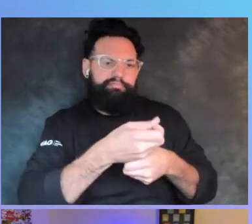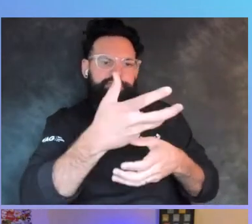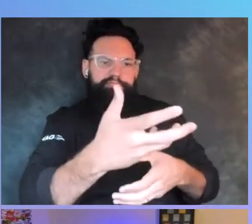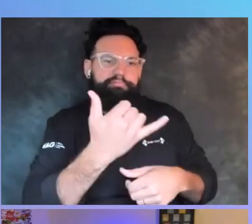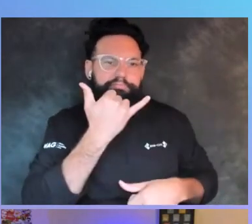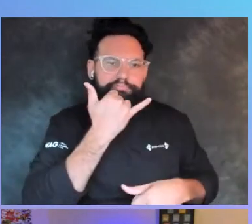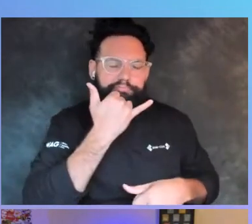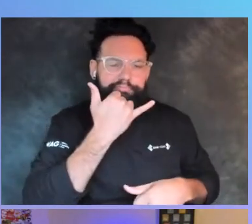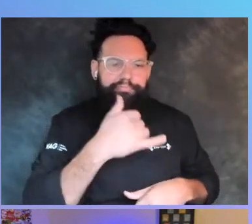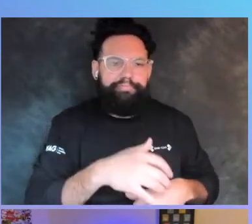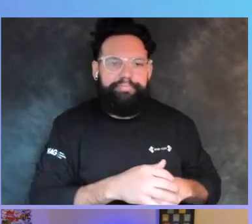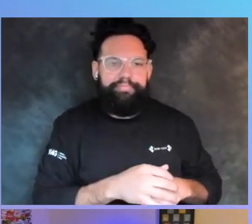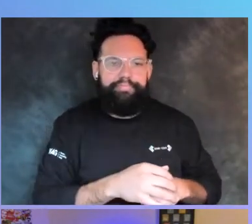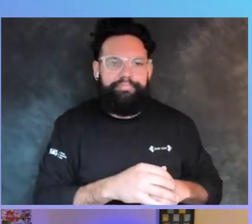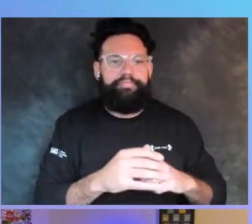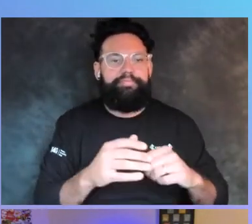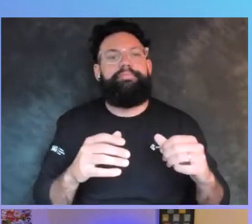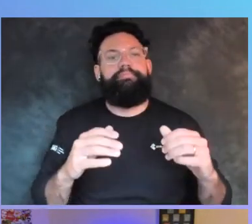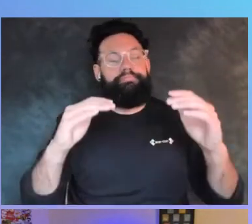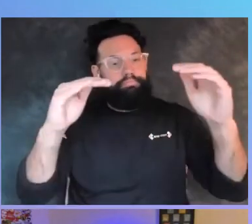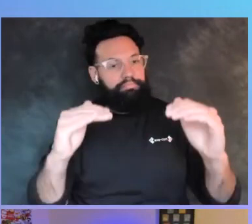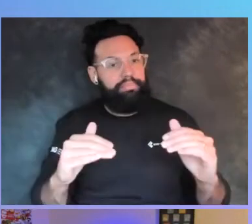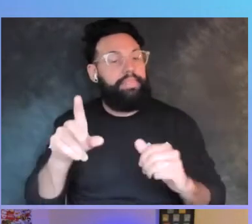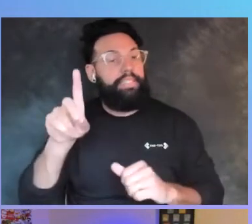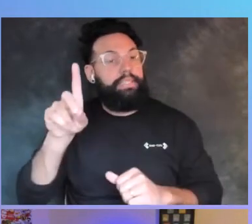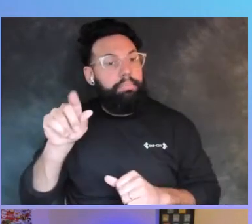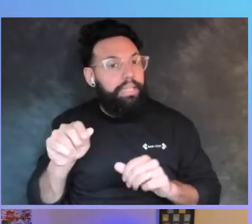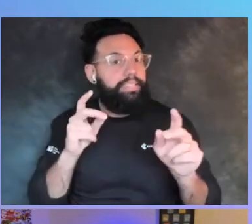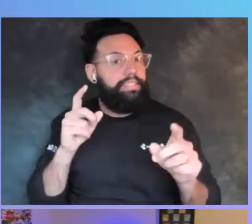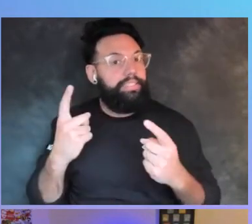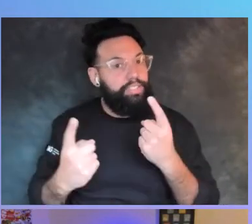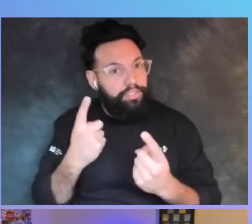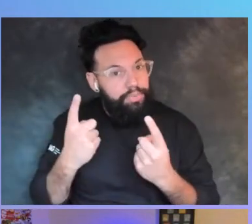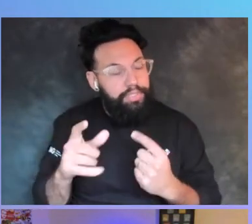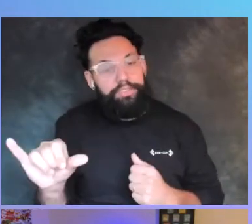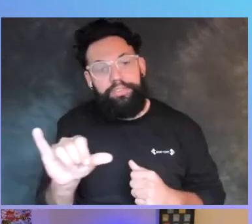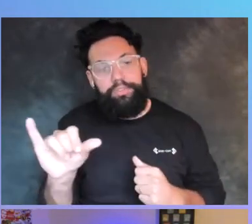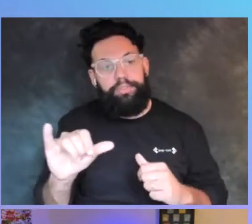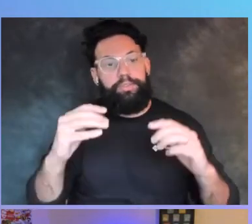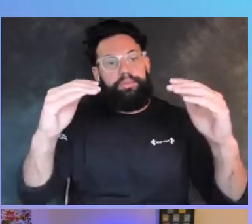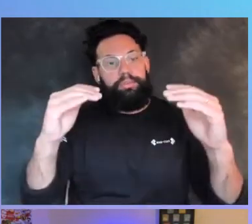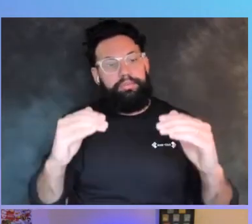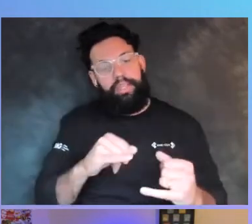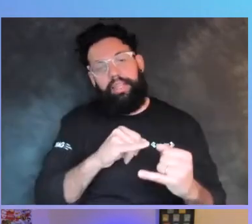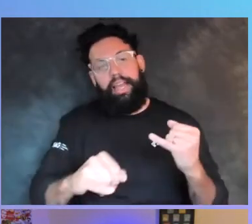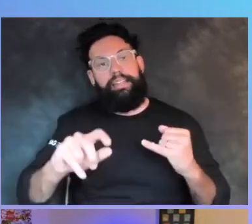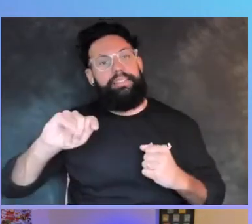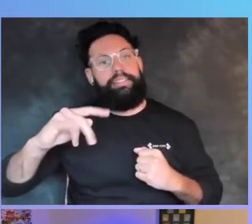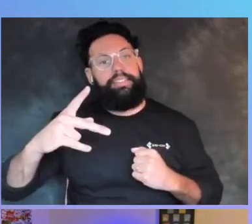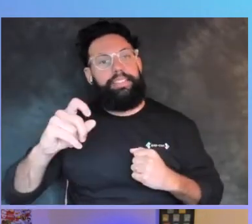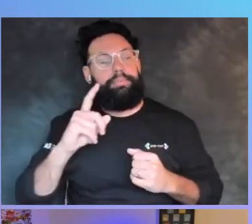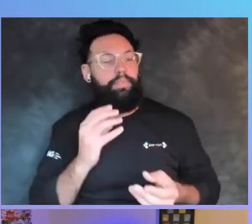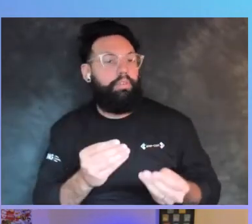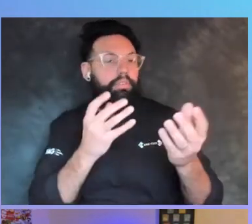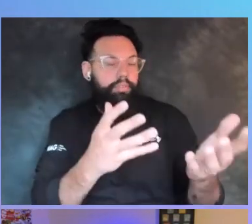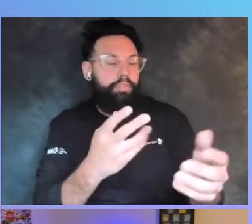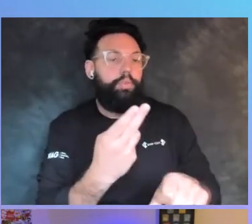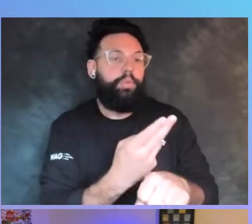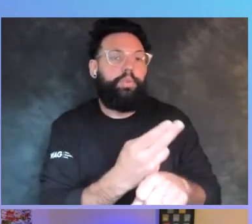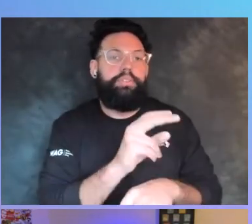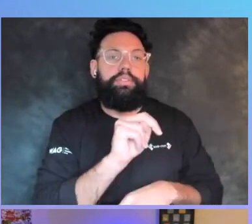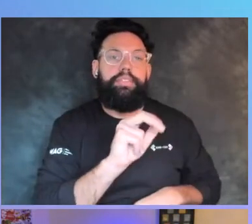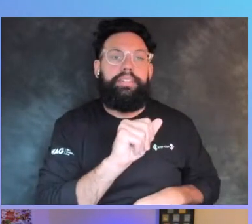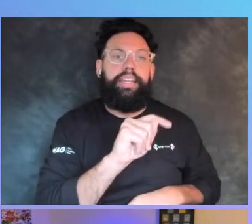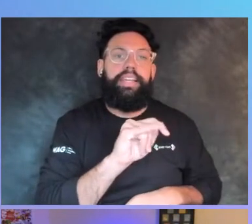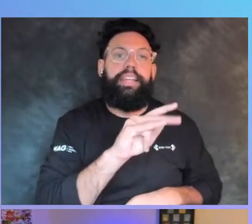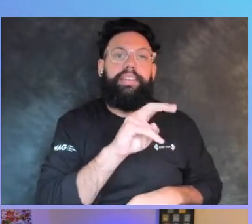then finally, it gets to the tips for remediation, which is to either use a native heading tag or to use the appropriate role on a given